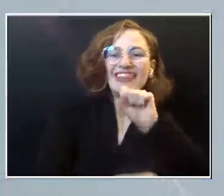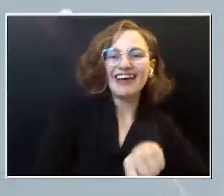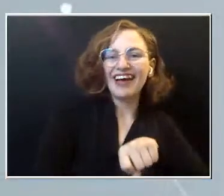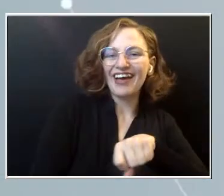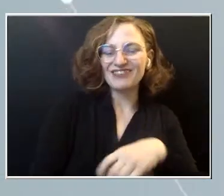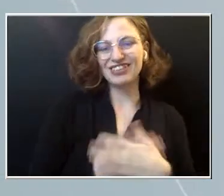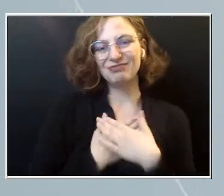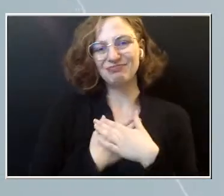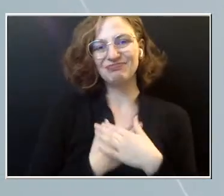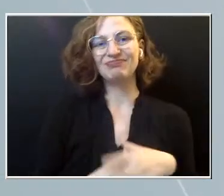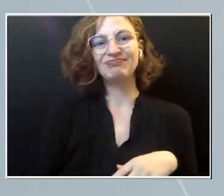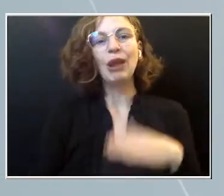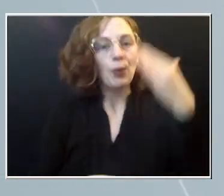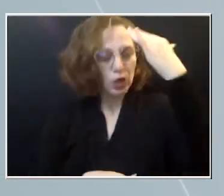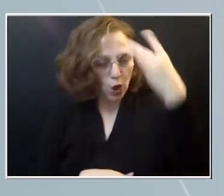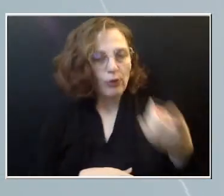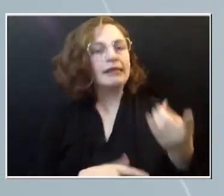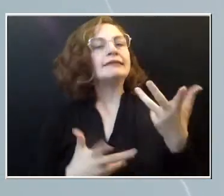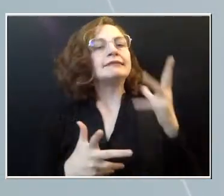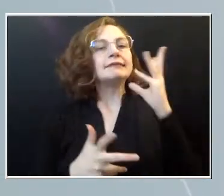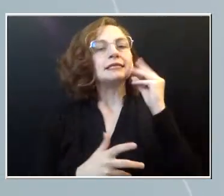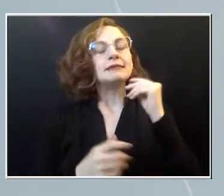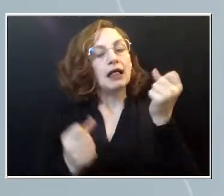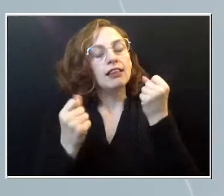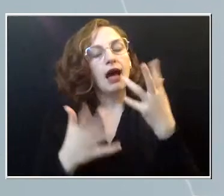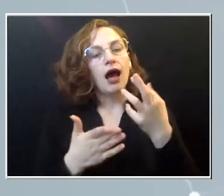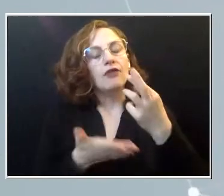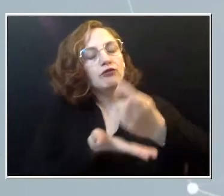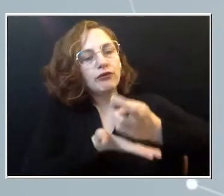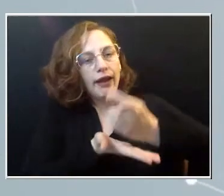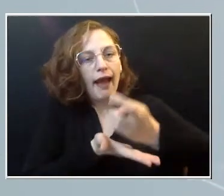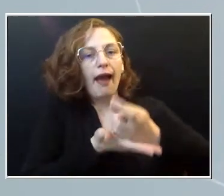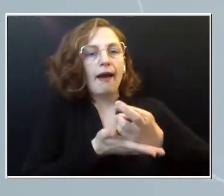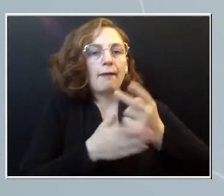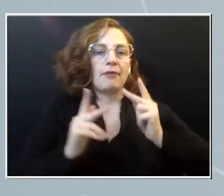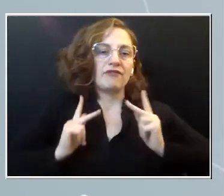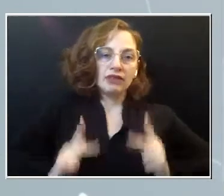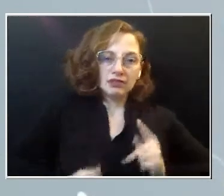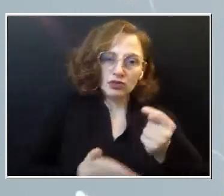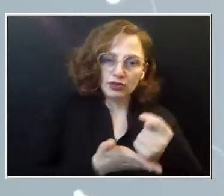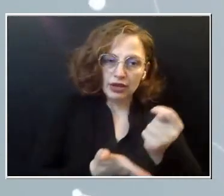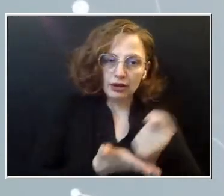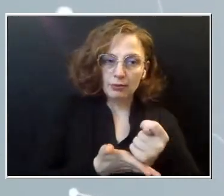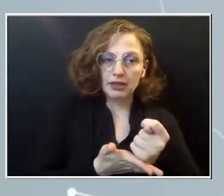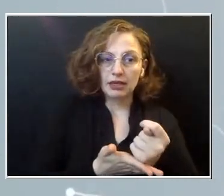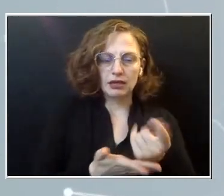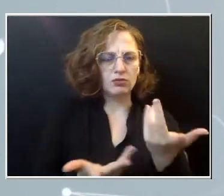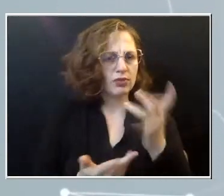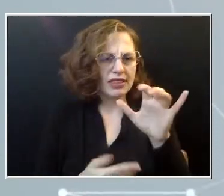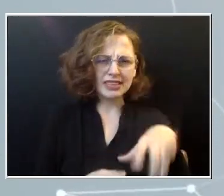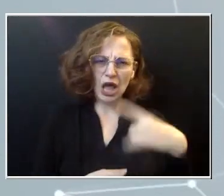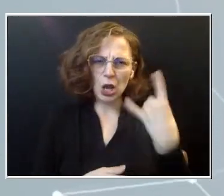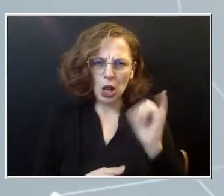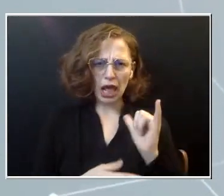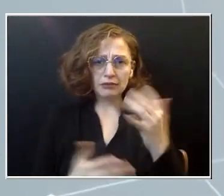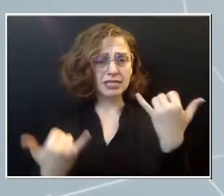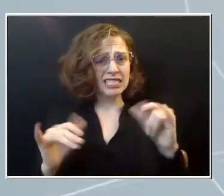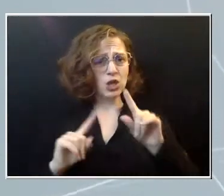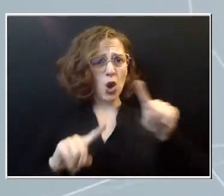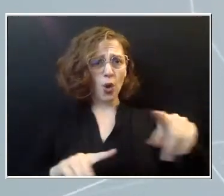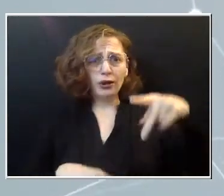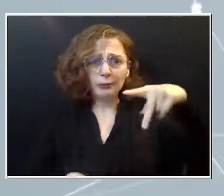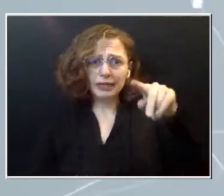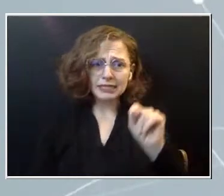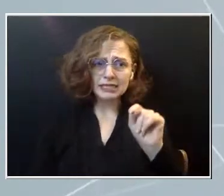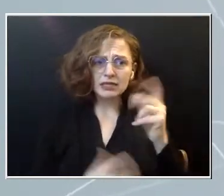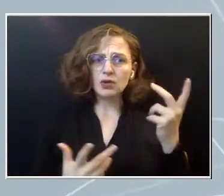rehab and physical therapy. What was that experience like? Just, is he still going to physical therapy? And what have those days been like, kind of getting him back on